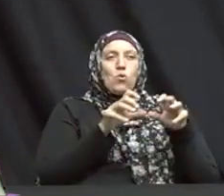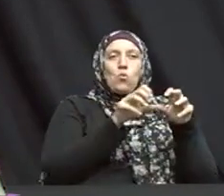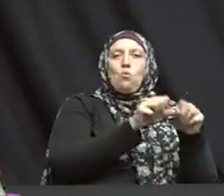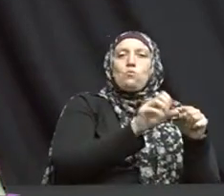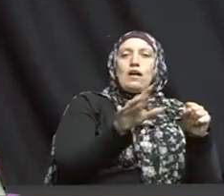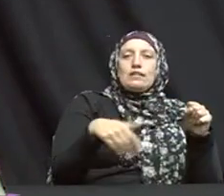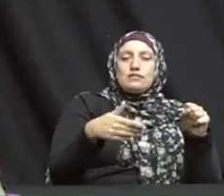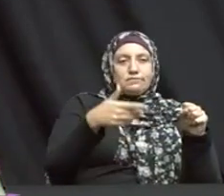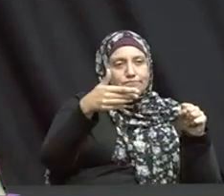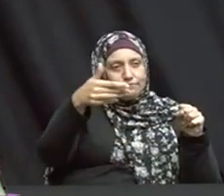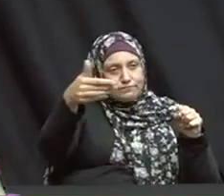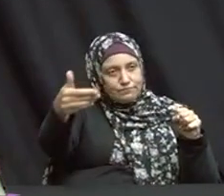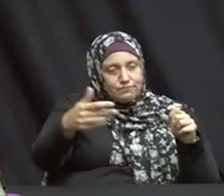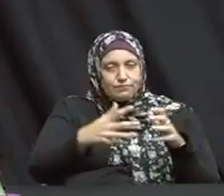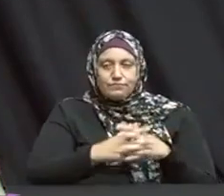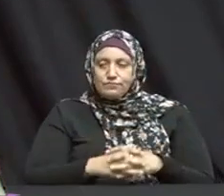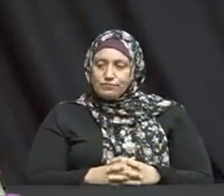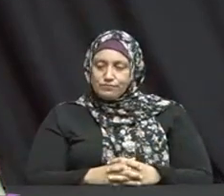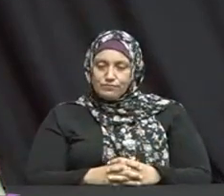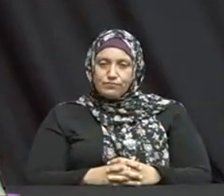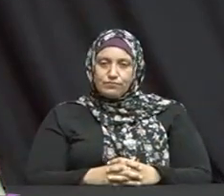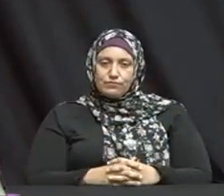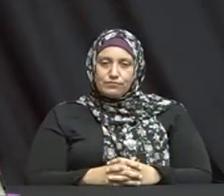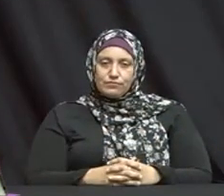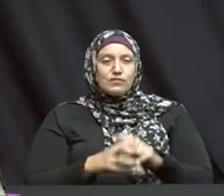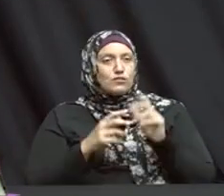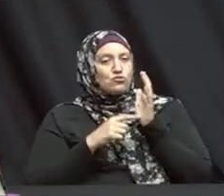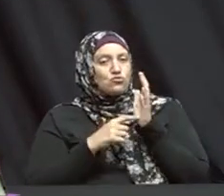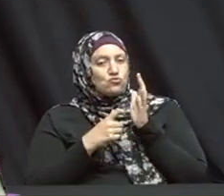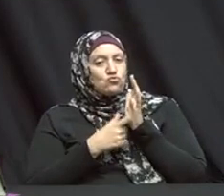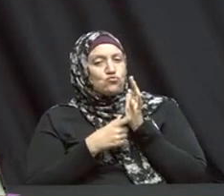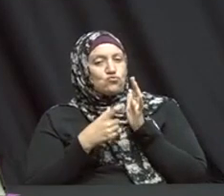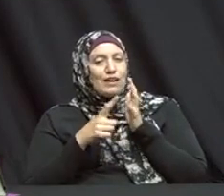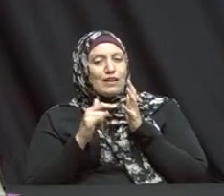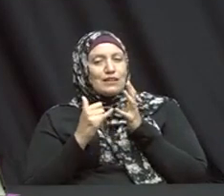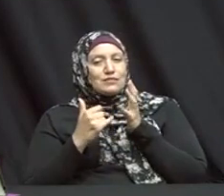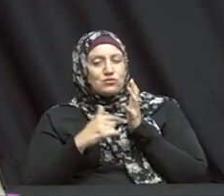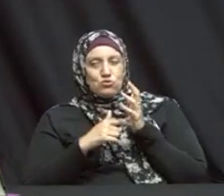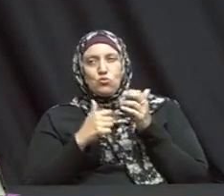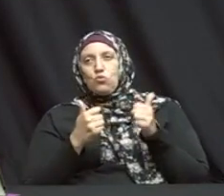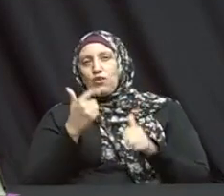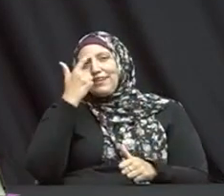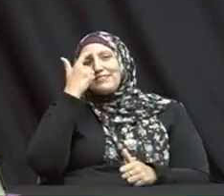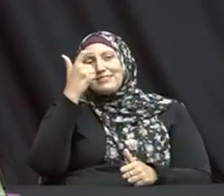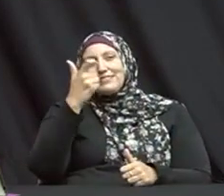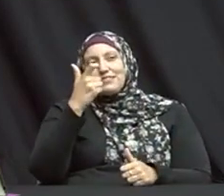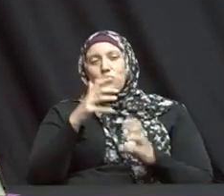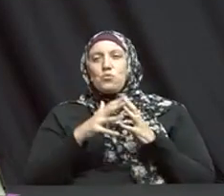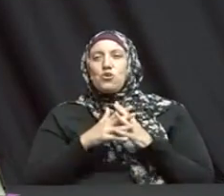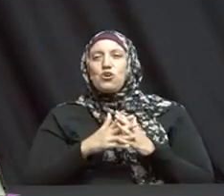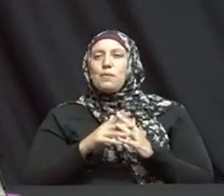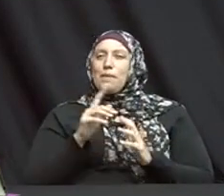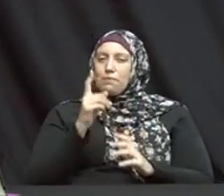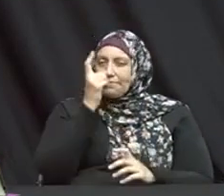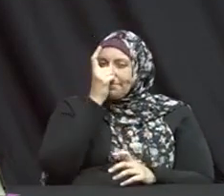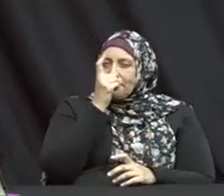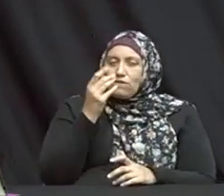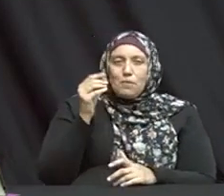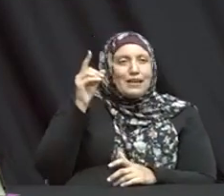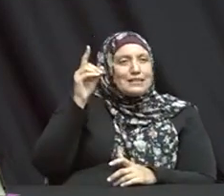is not foreign to Islam anyway. But I just wonder from an Islamic perspective how that